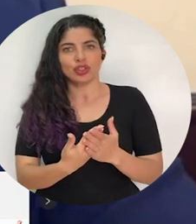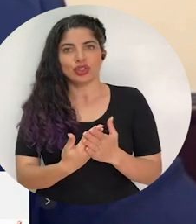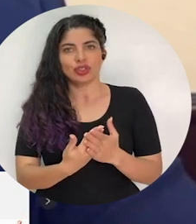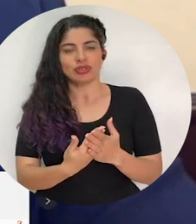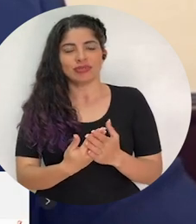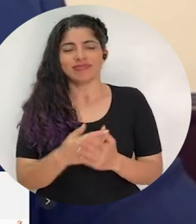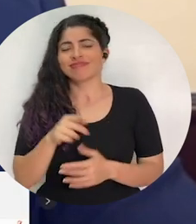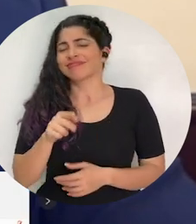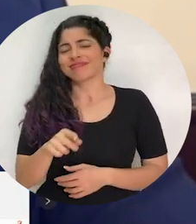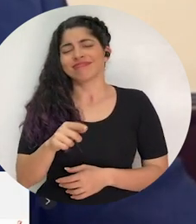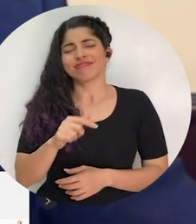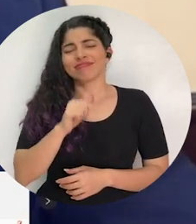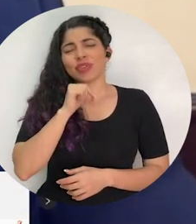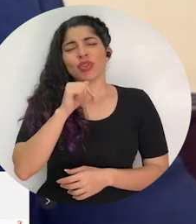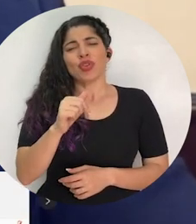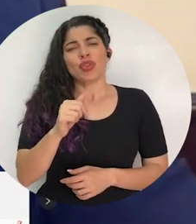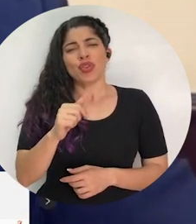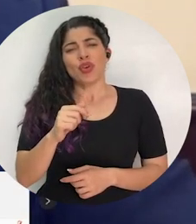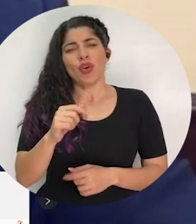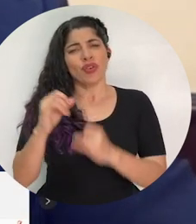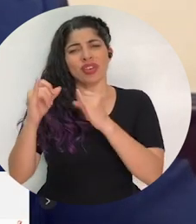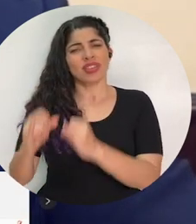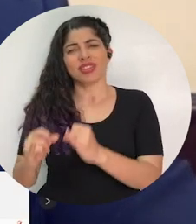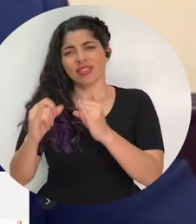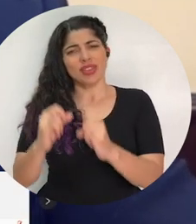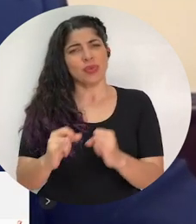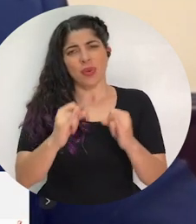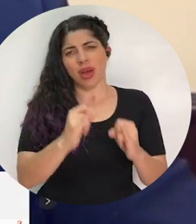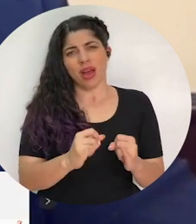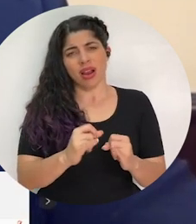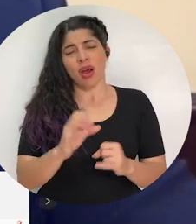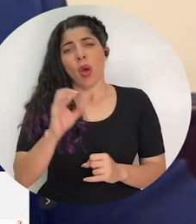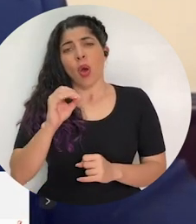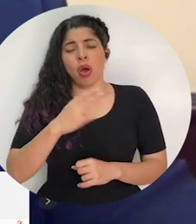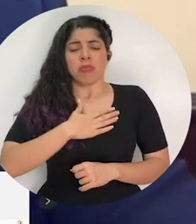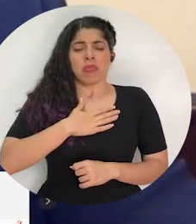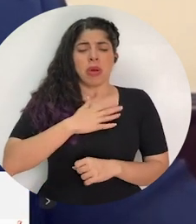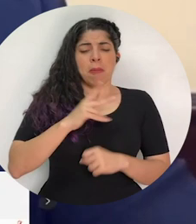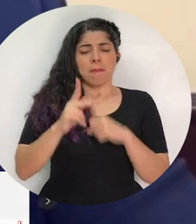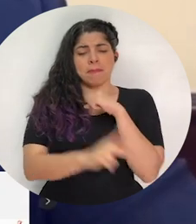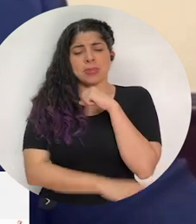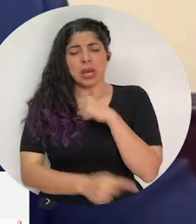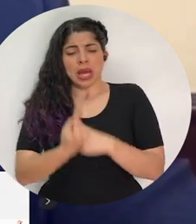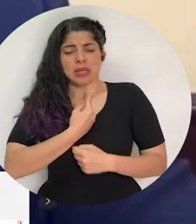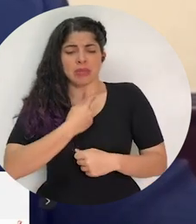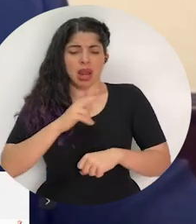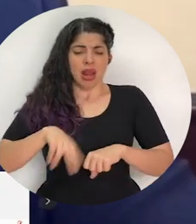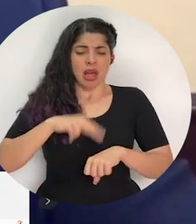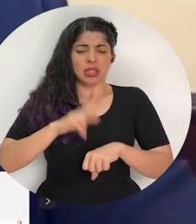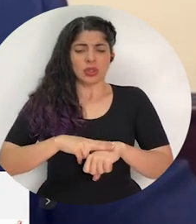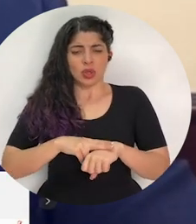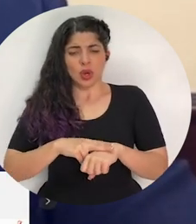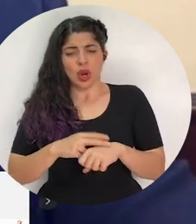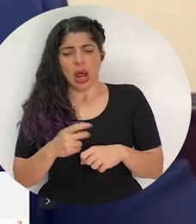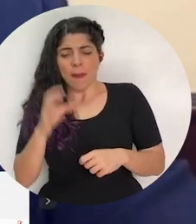all. There's not going to be individual or